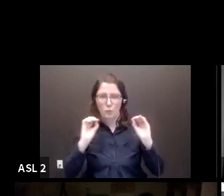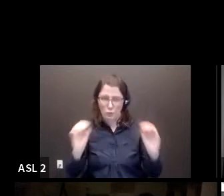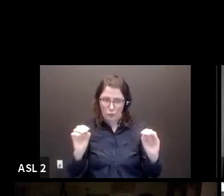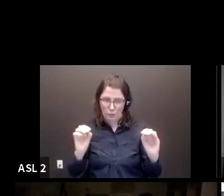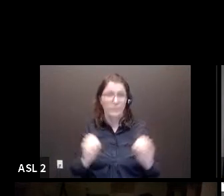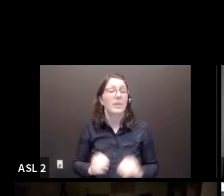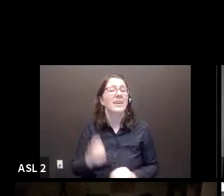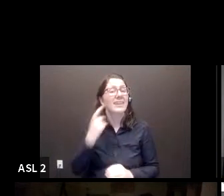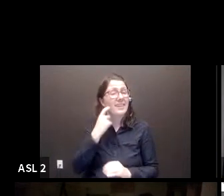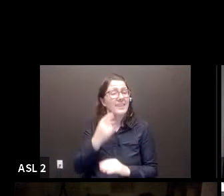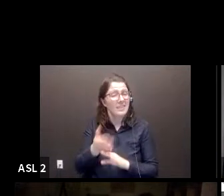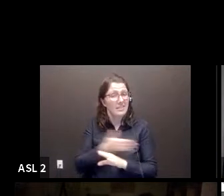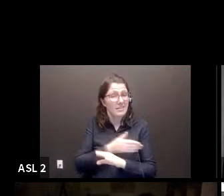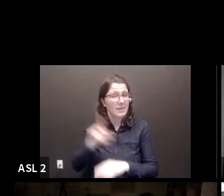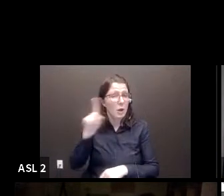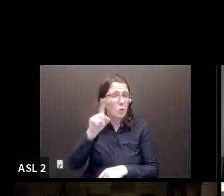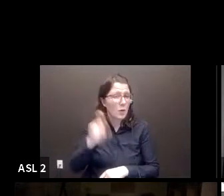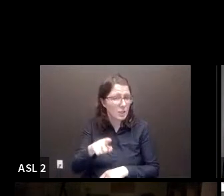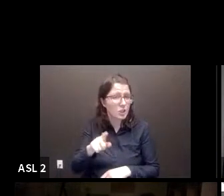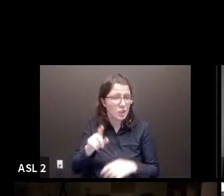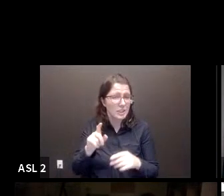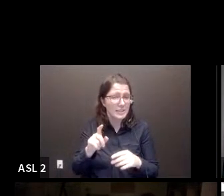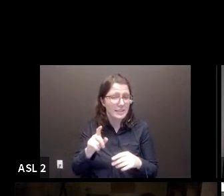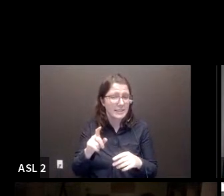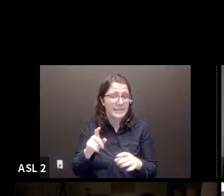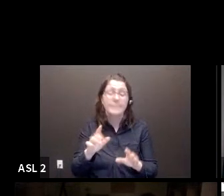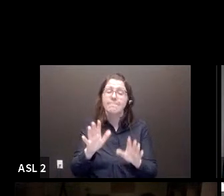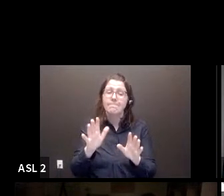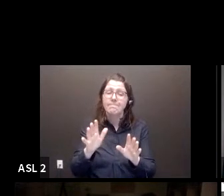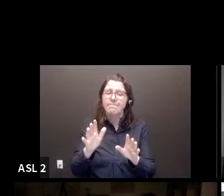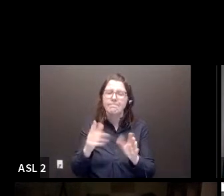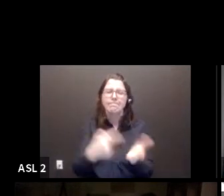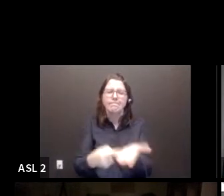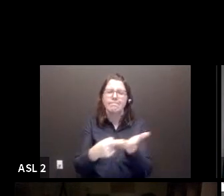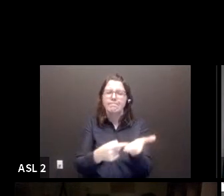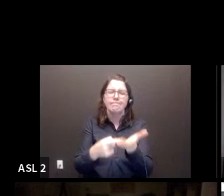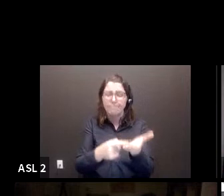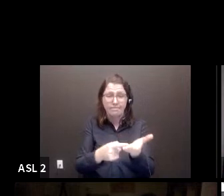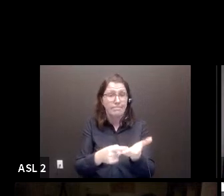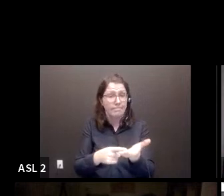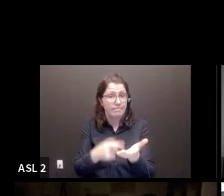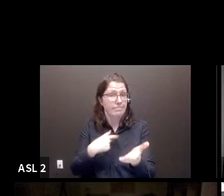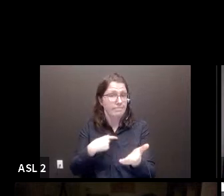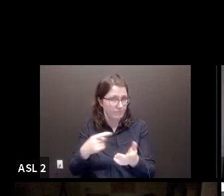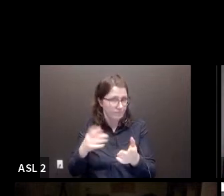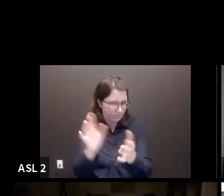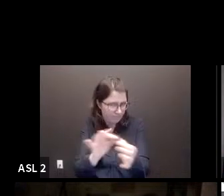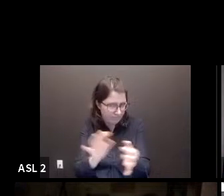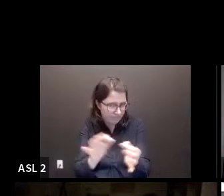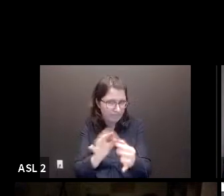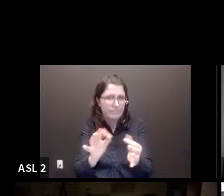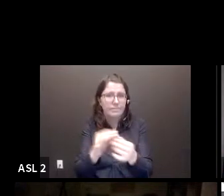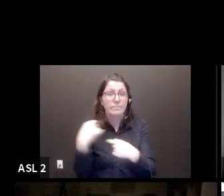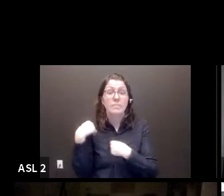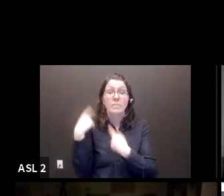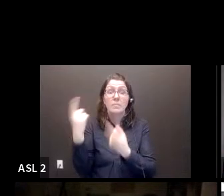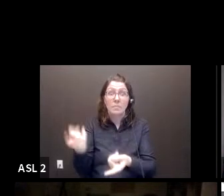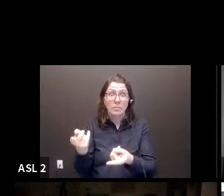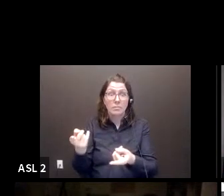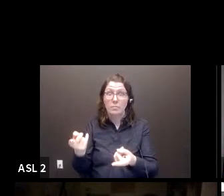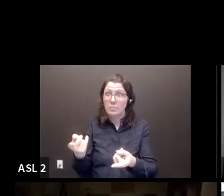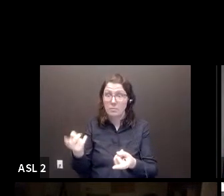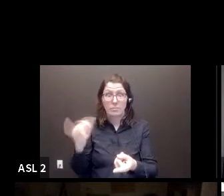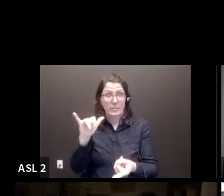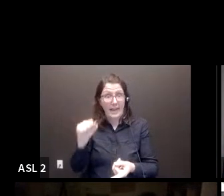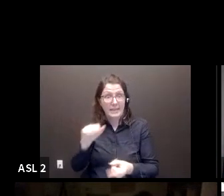before the there there has been a lot of requests in the past but there was never a clear